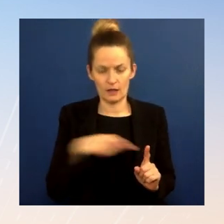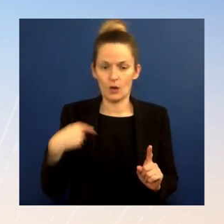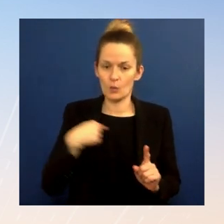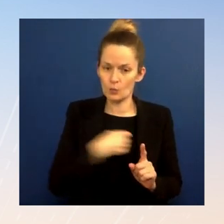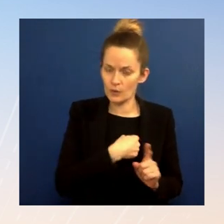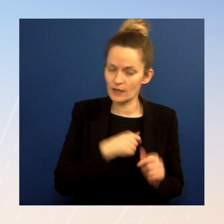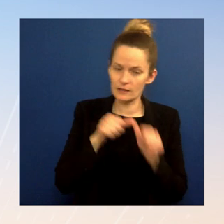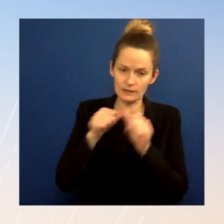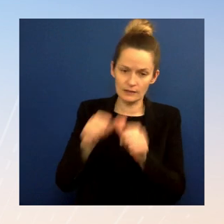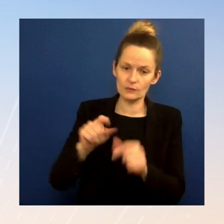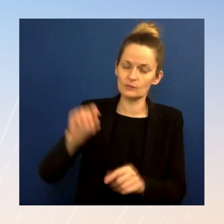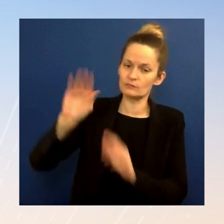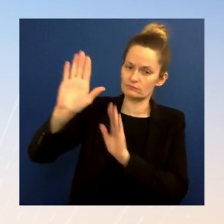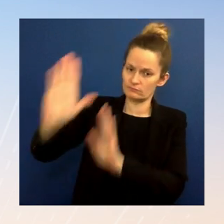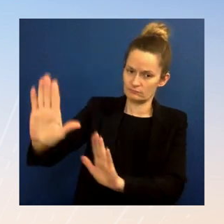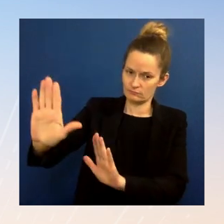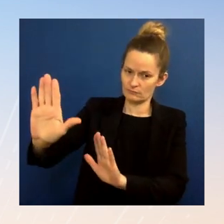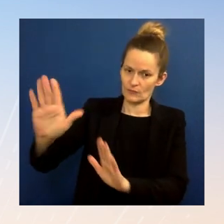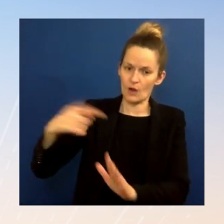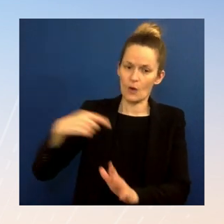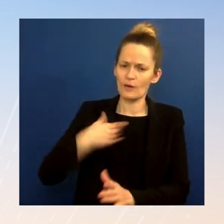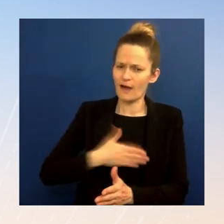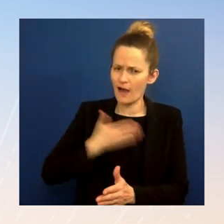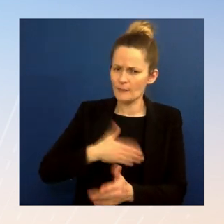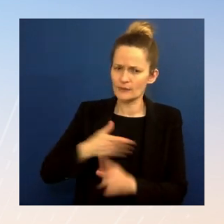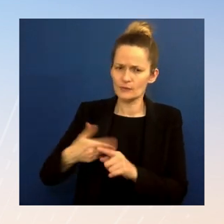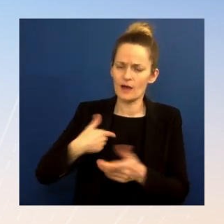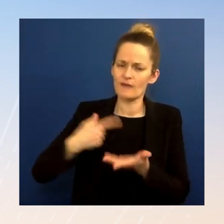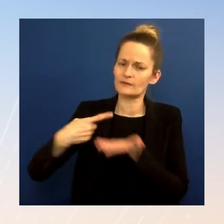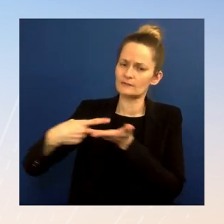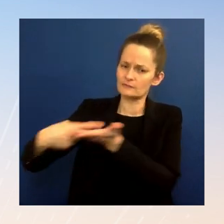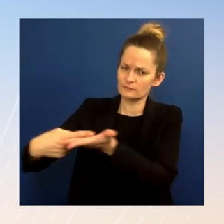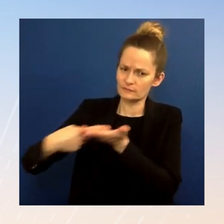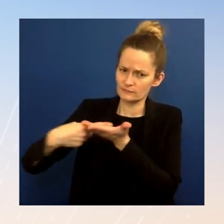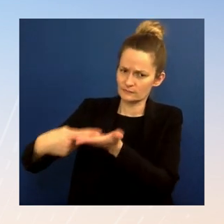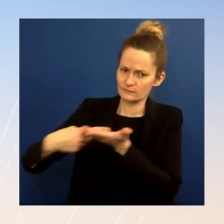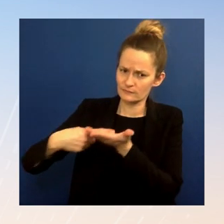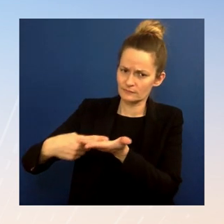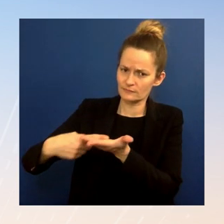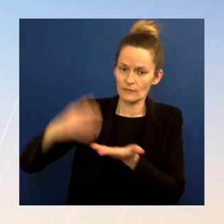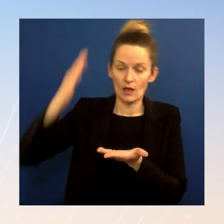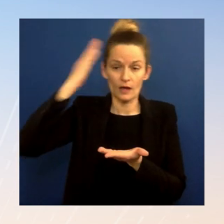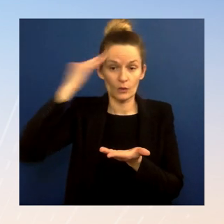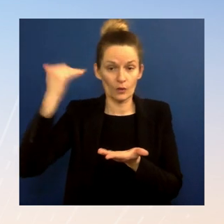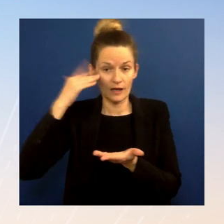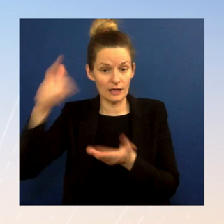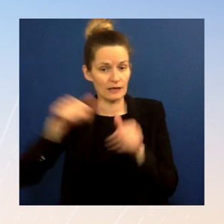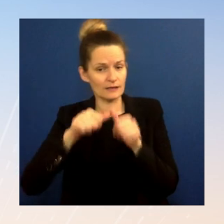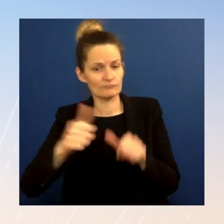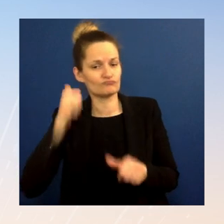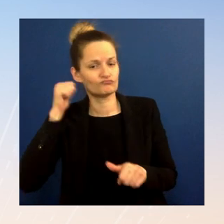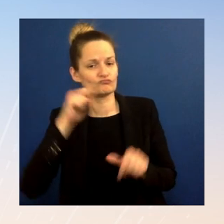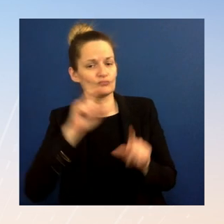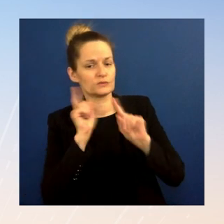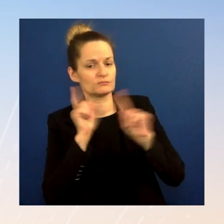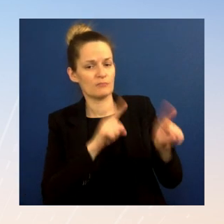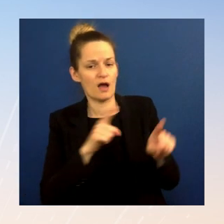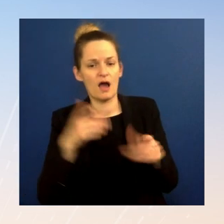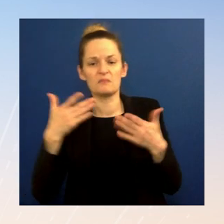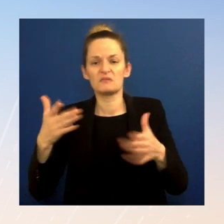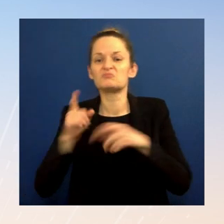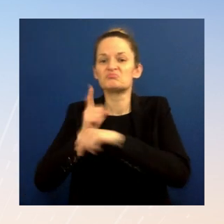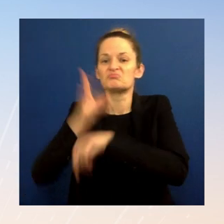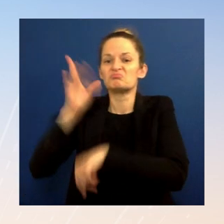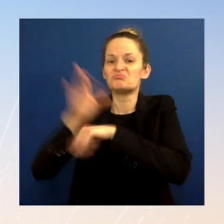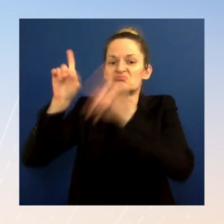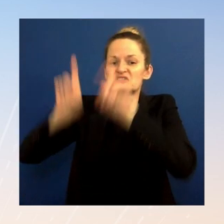meet without preconditions. But North Korea continues to not respond. When the President Biden talked with Xi